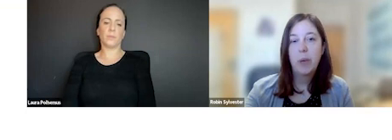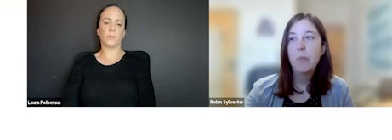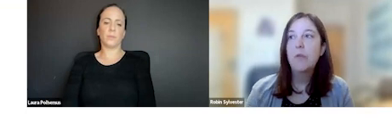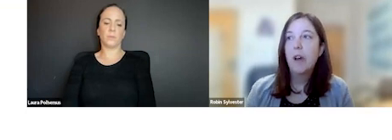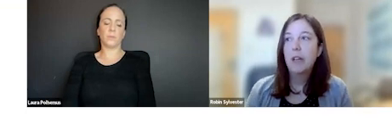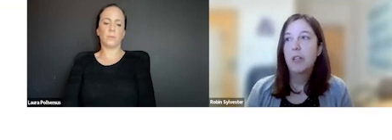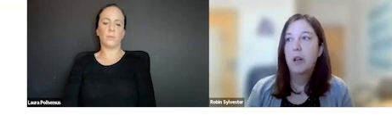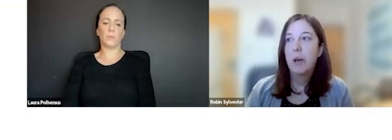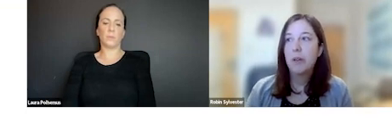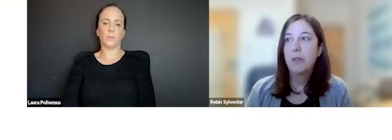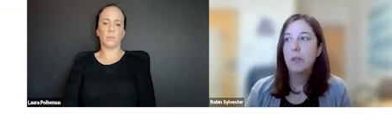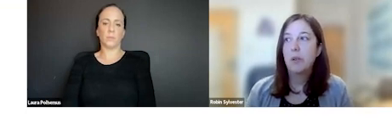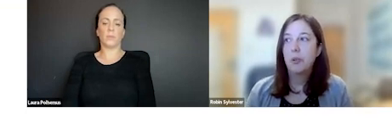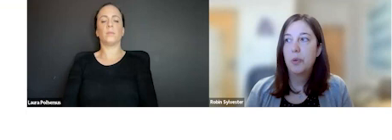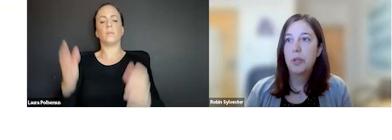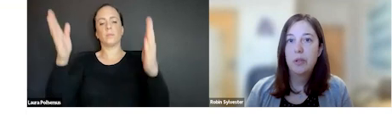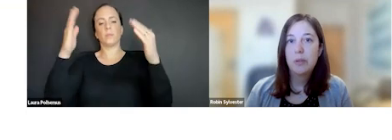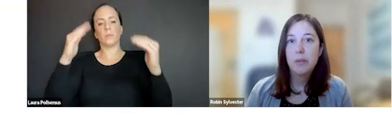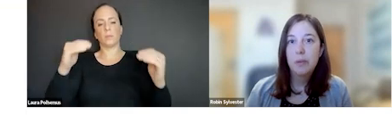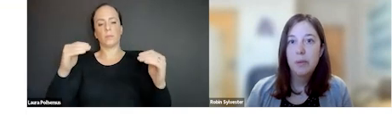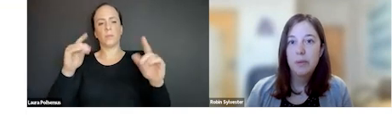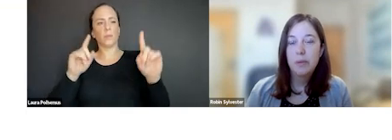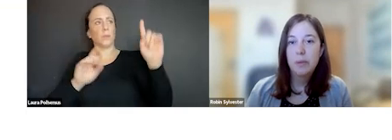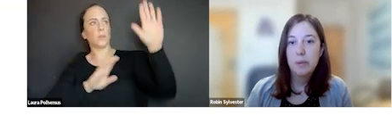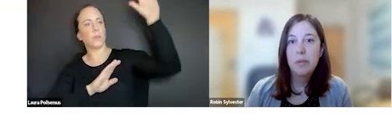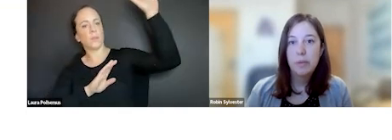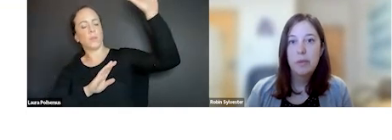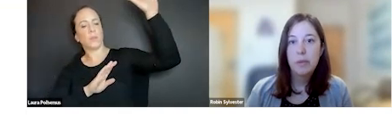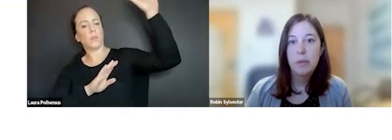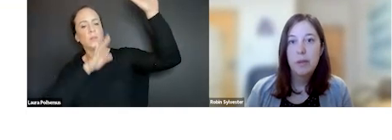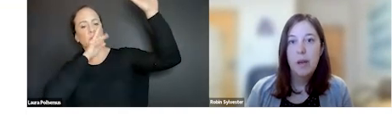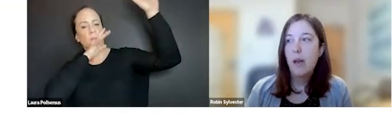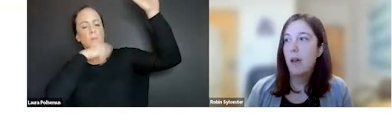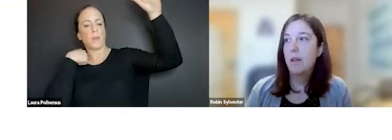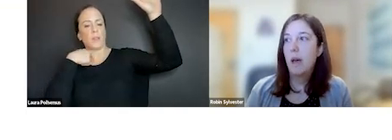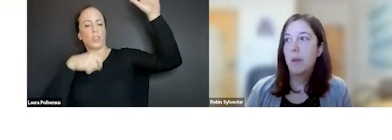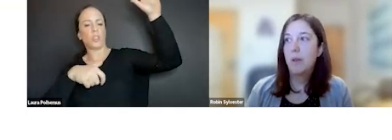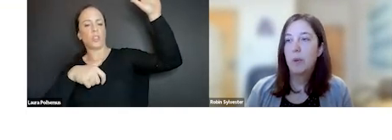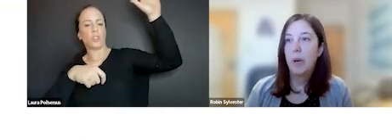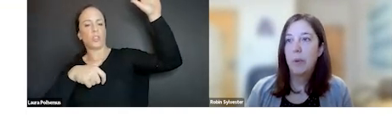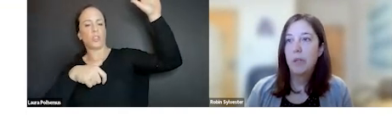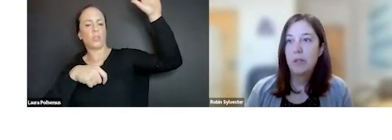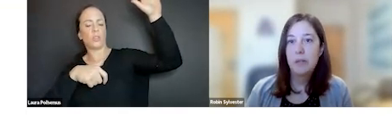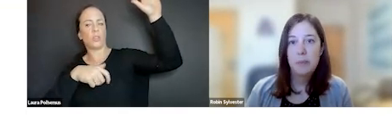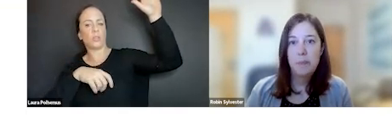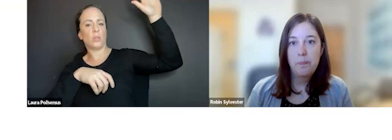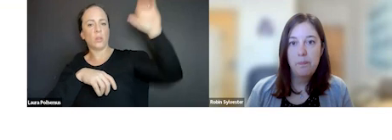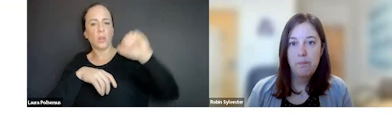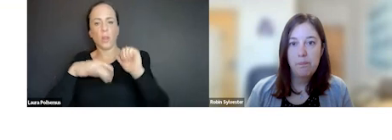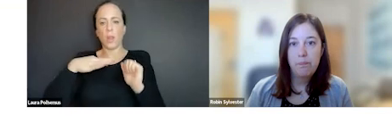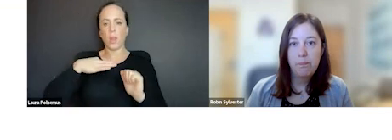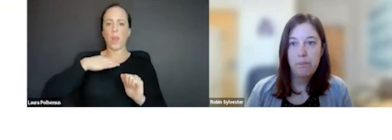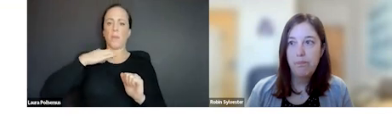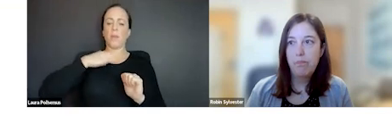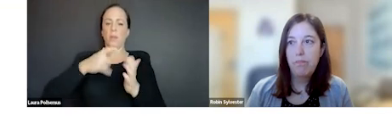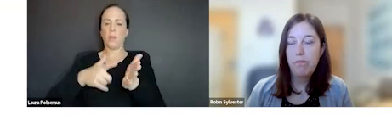Now we're going to move on and talk about some search Ahora vamos a pasar and applicant requirements.